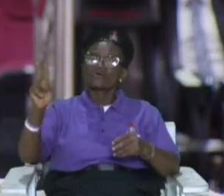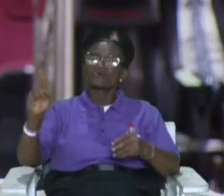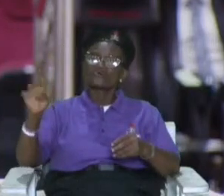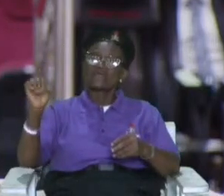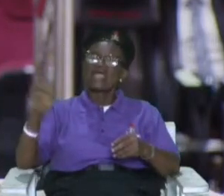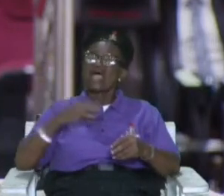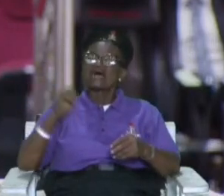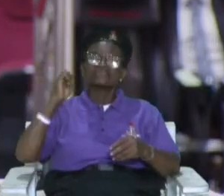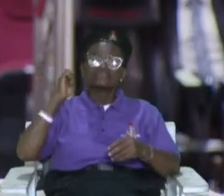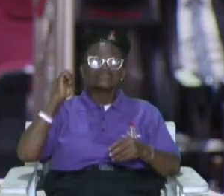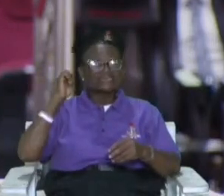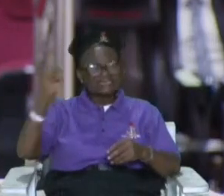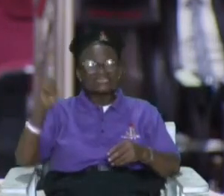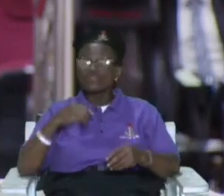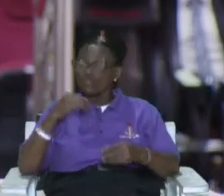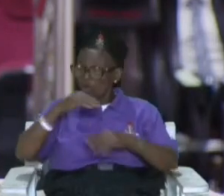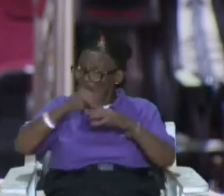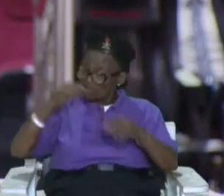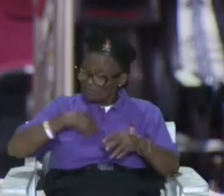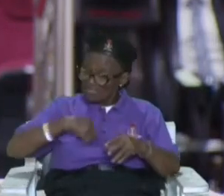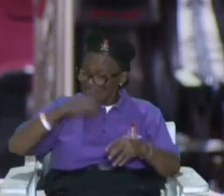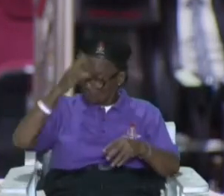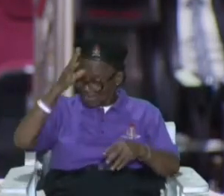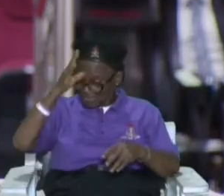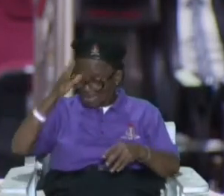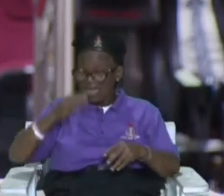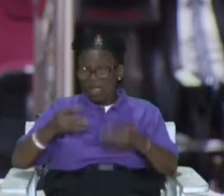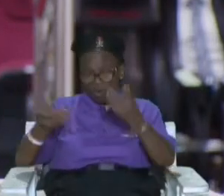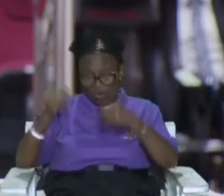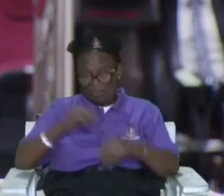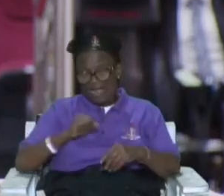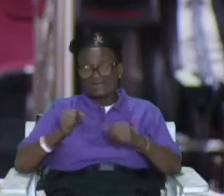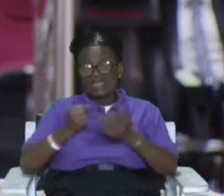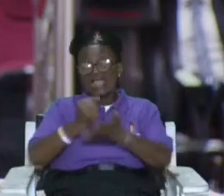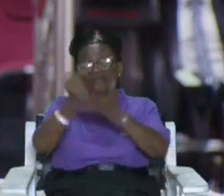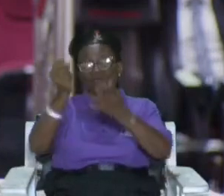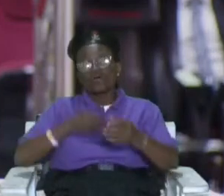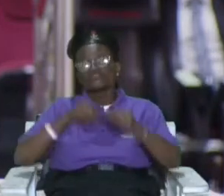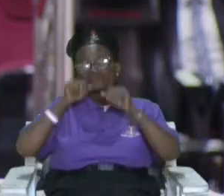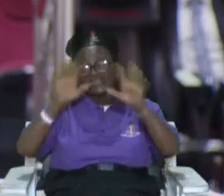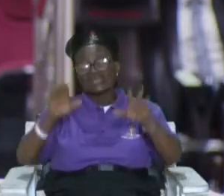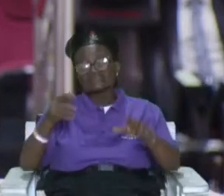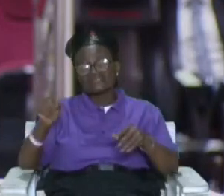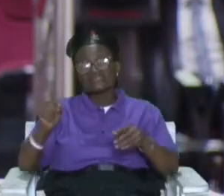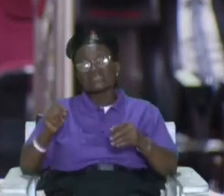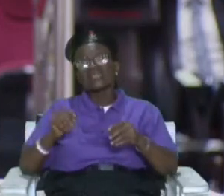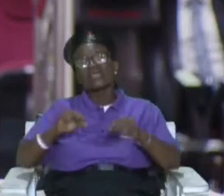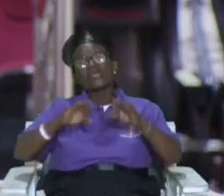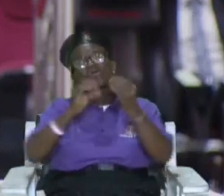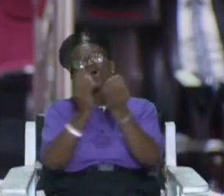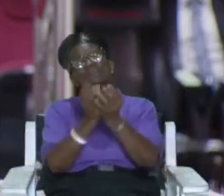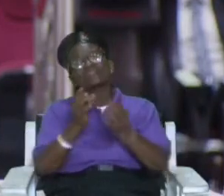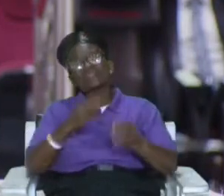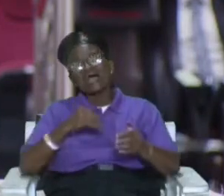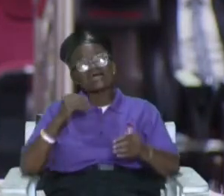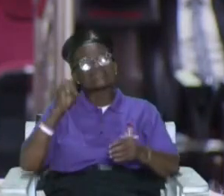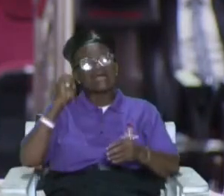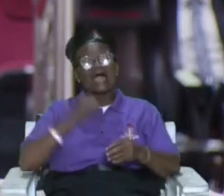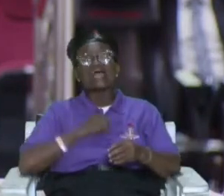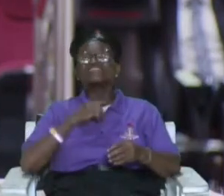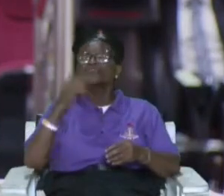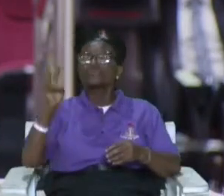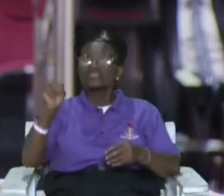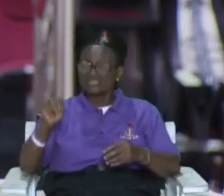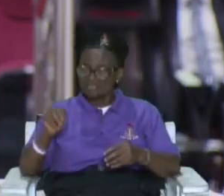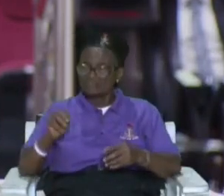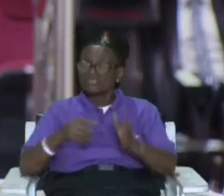story. And I said, show me the grove. And he did. And I